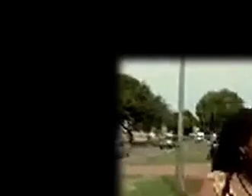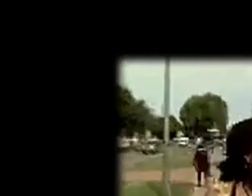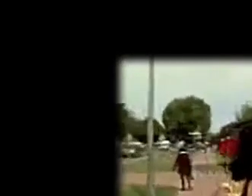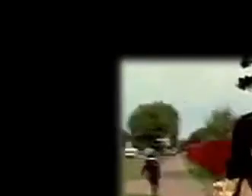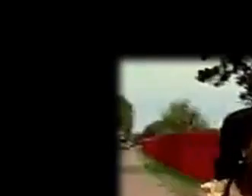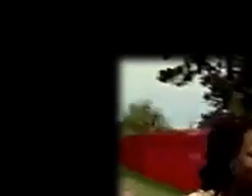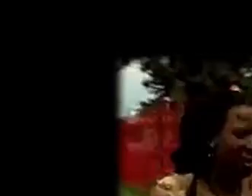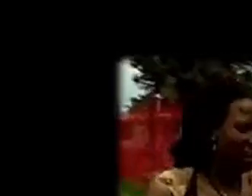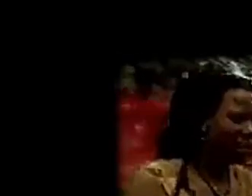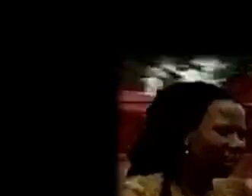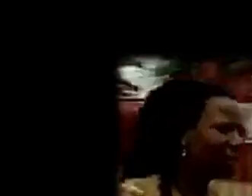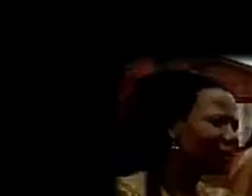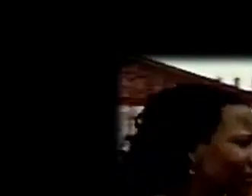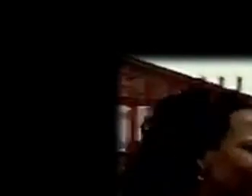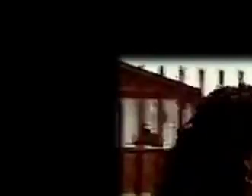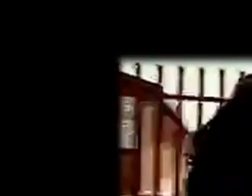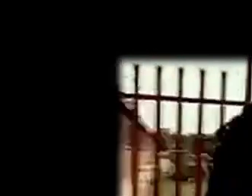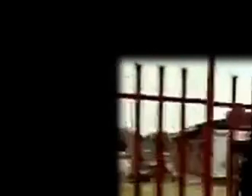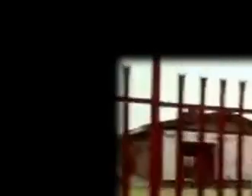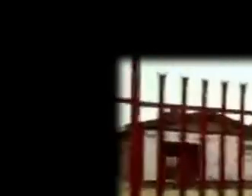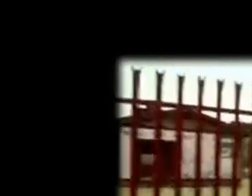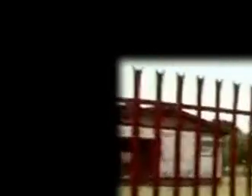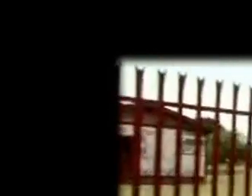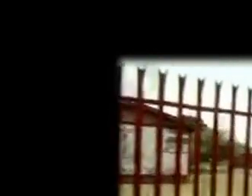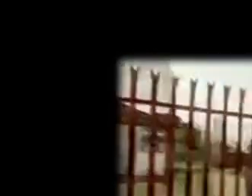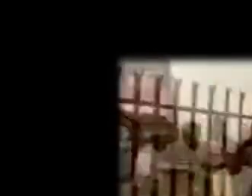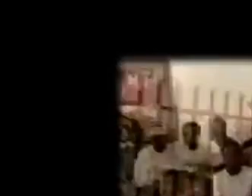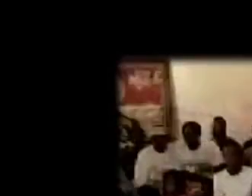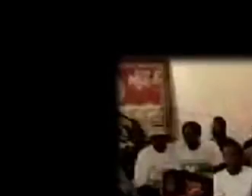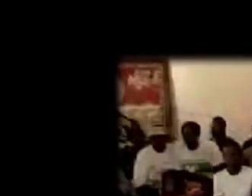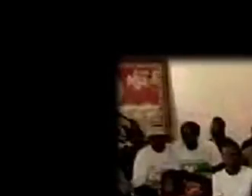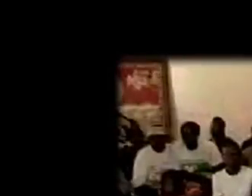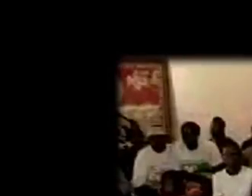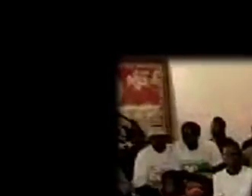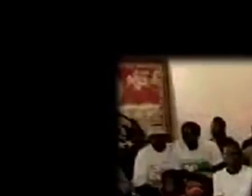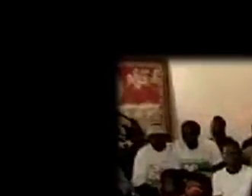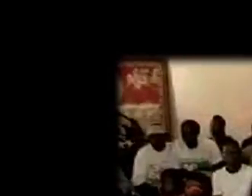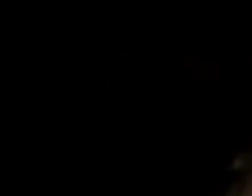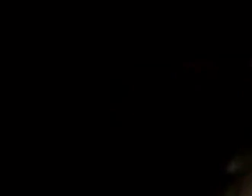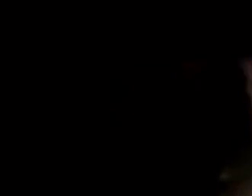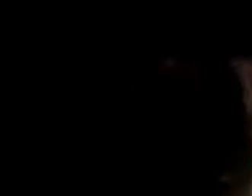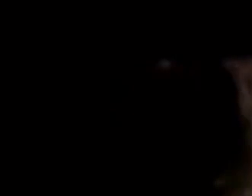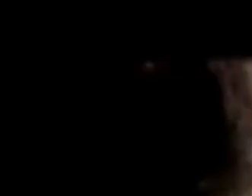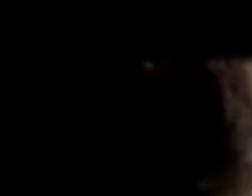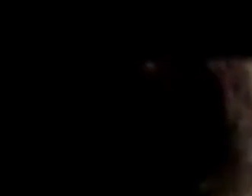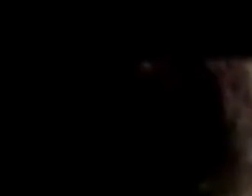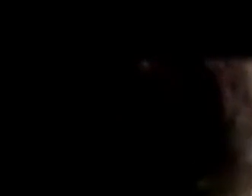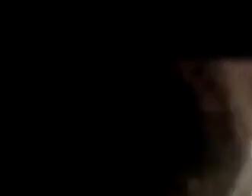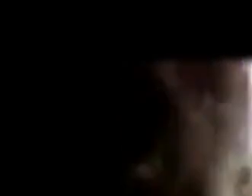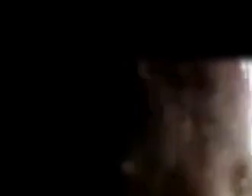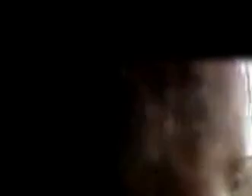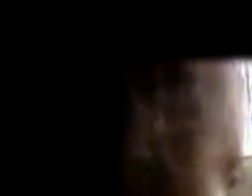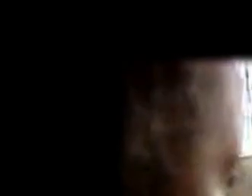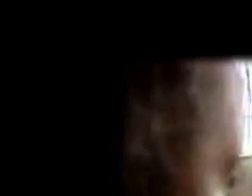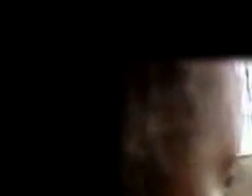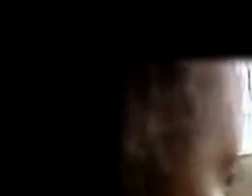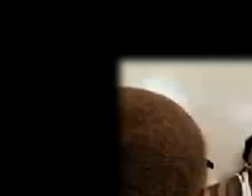from Positive Women's Network as an executive director in South Africa and an Ouling